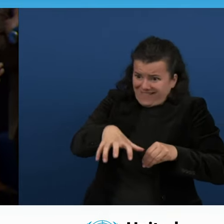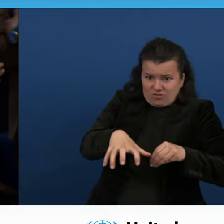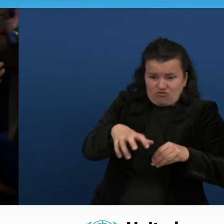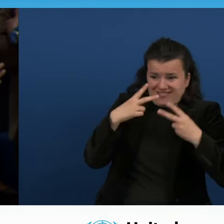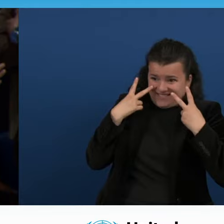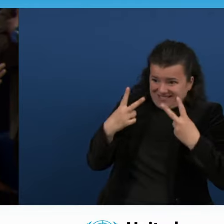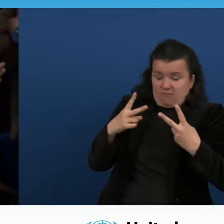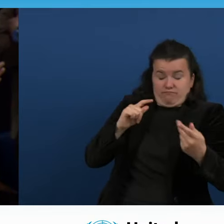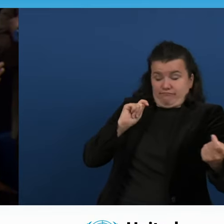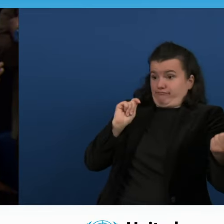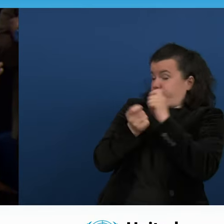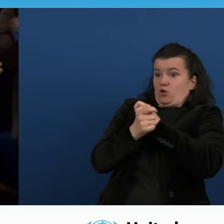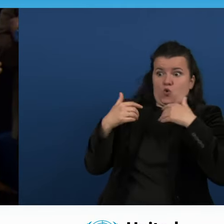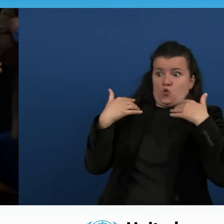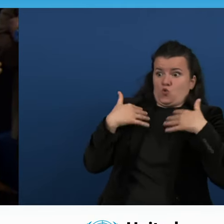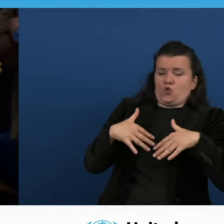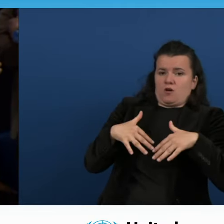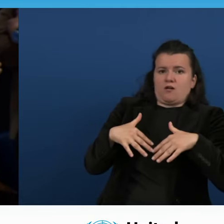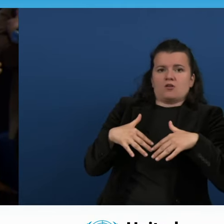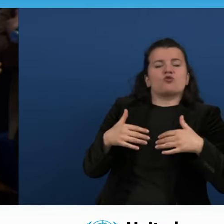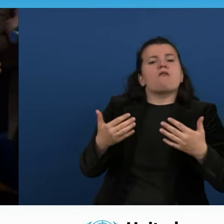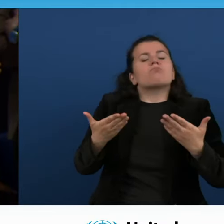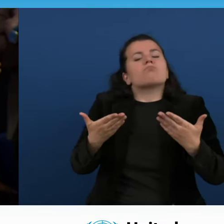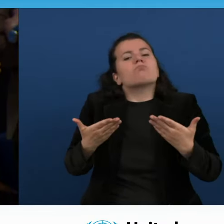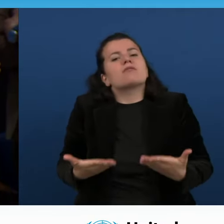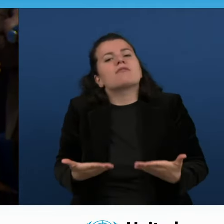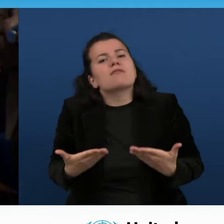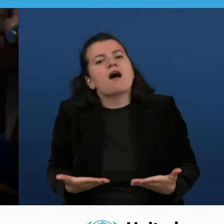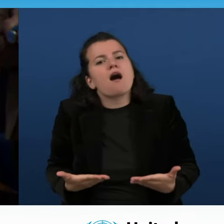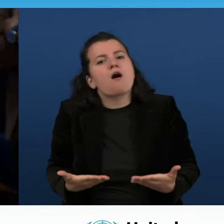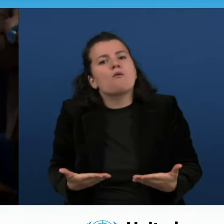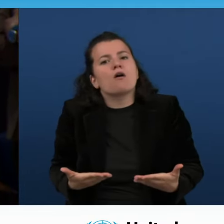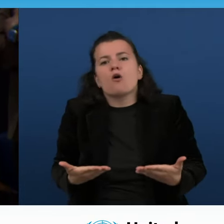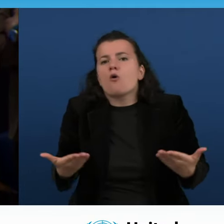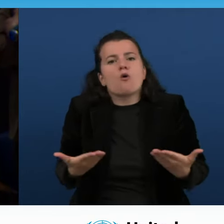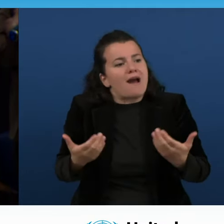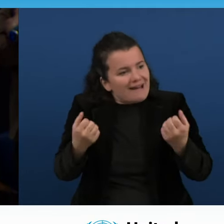stop this issue from becoming even worse?